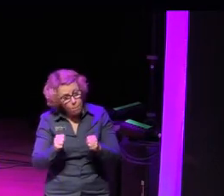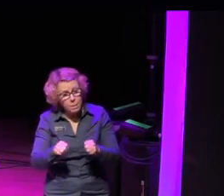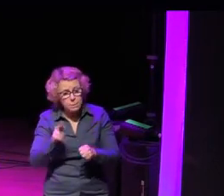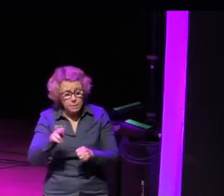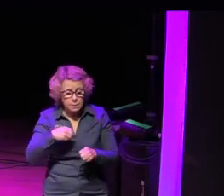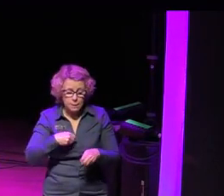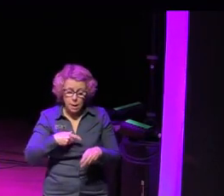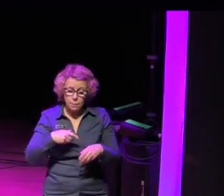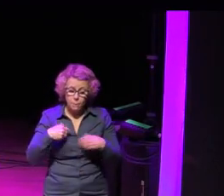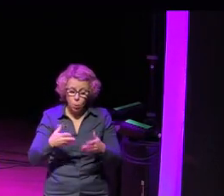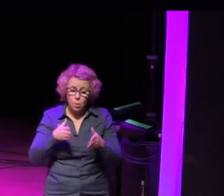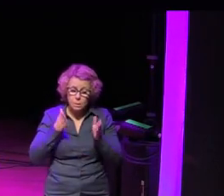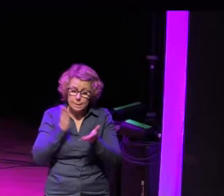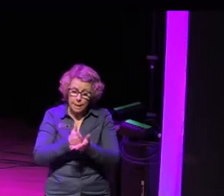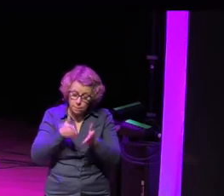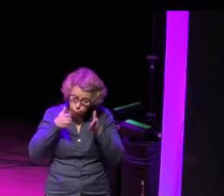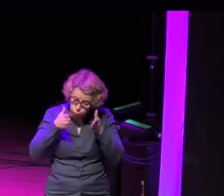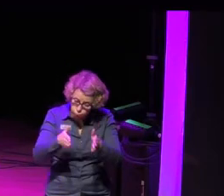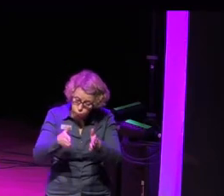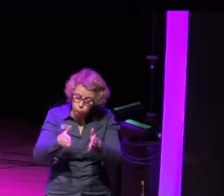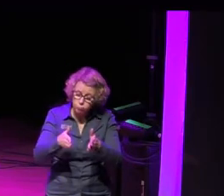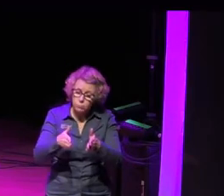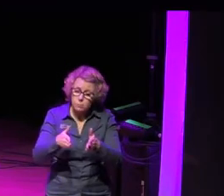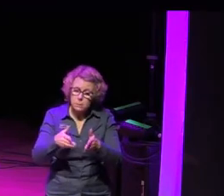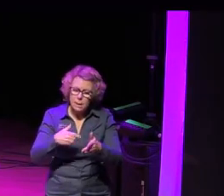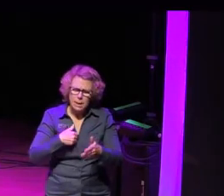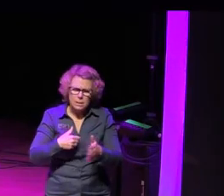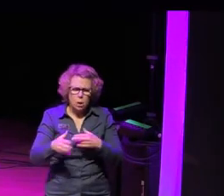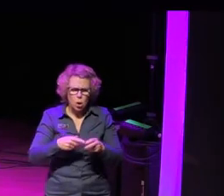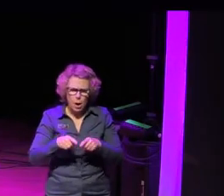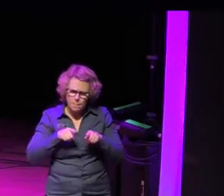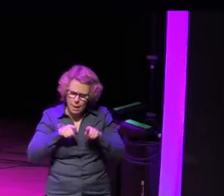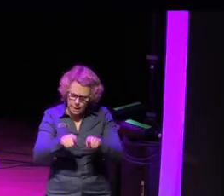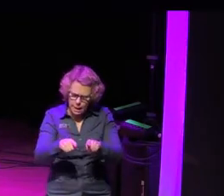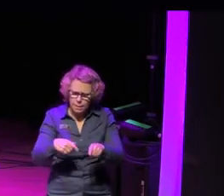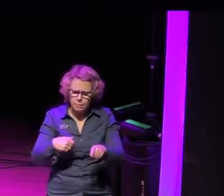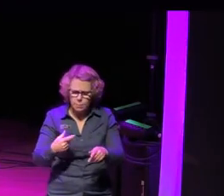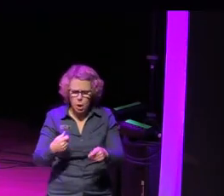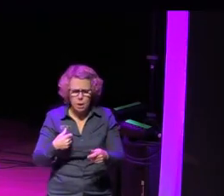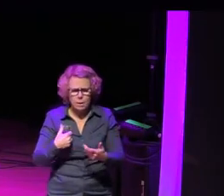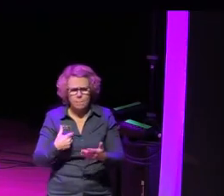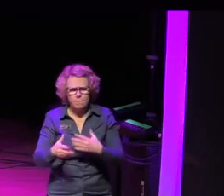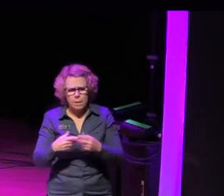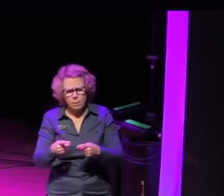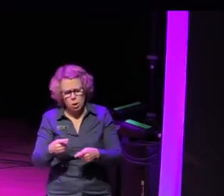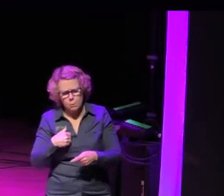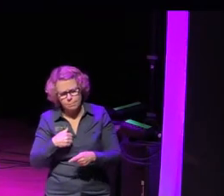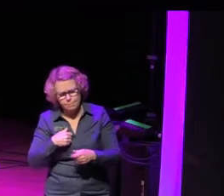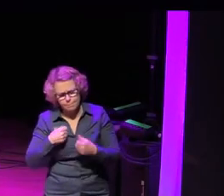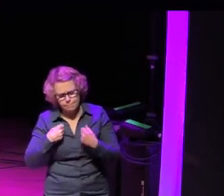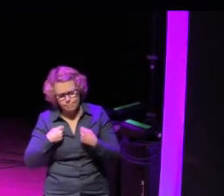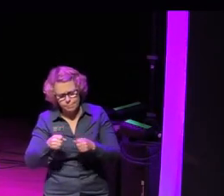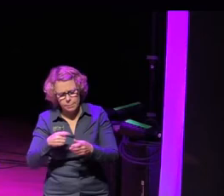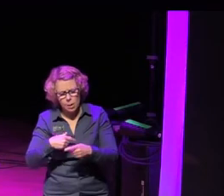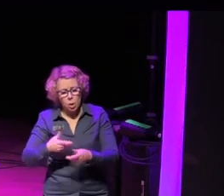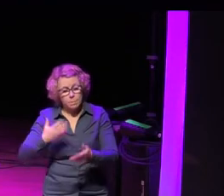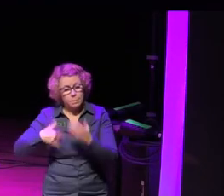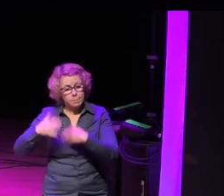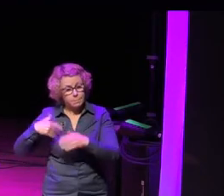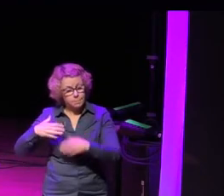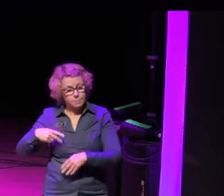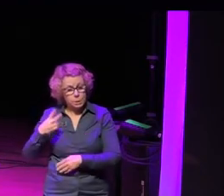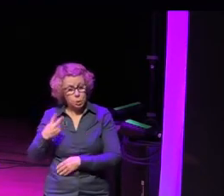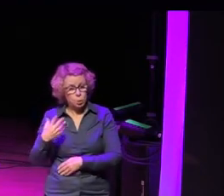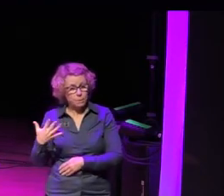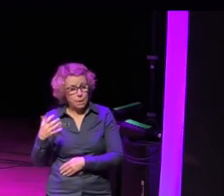address it. And if I can just sort of make a parallel to why I'm hopeful, because if you go back 25